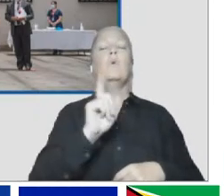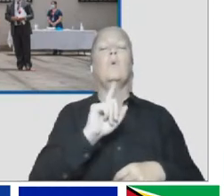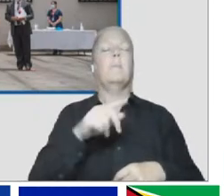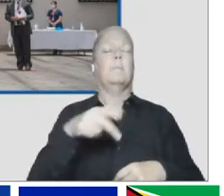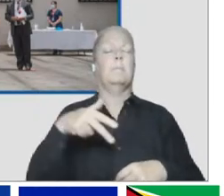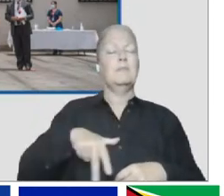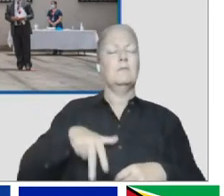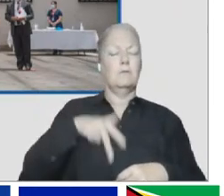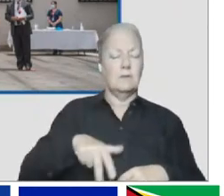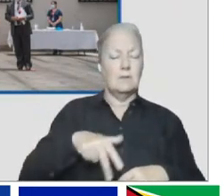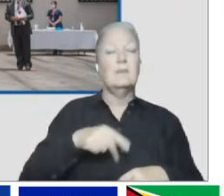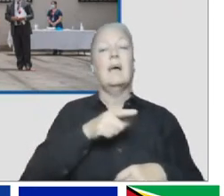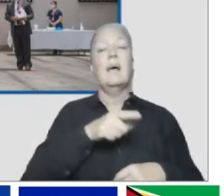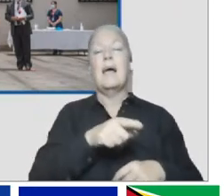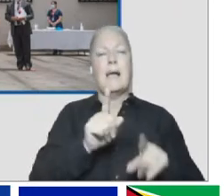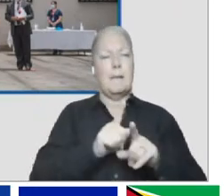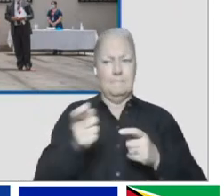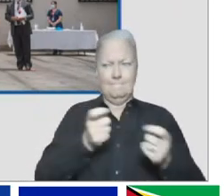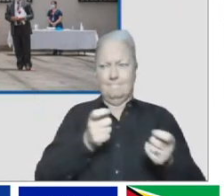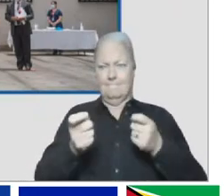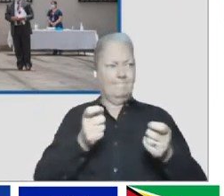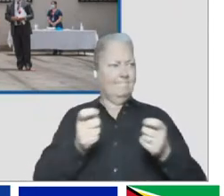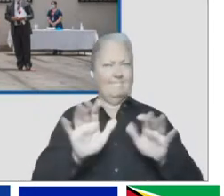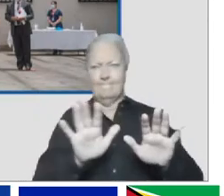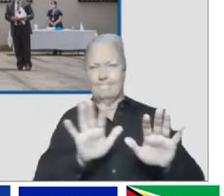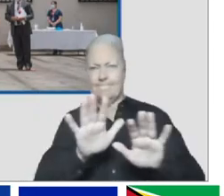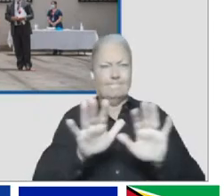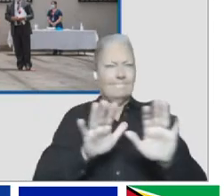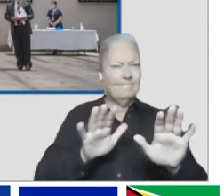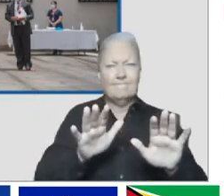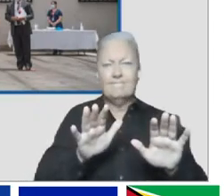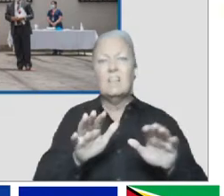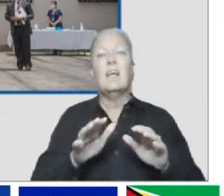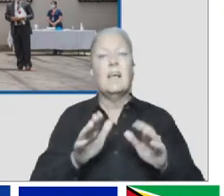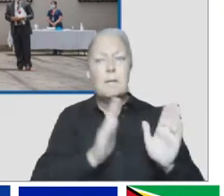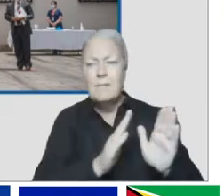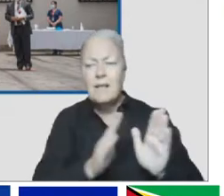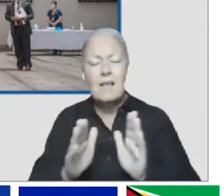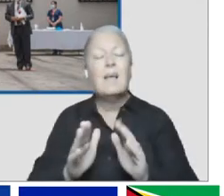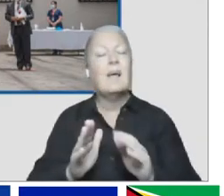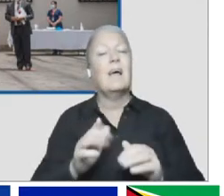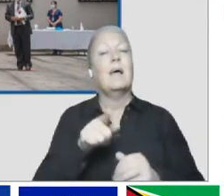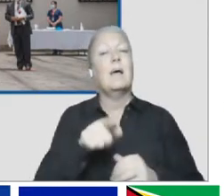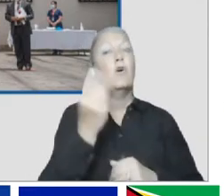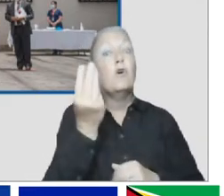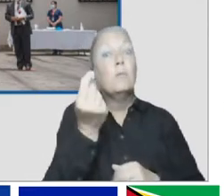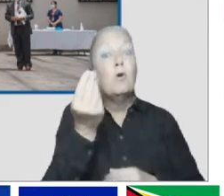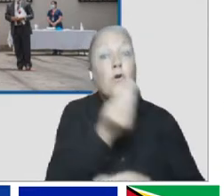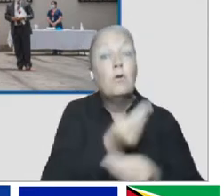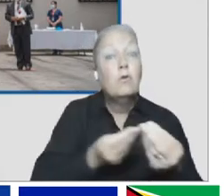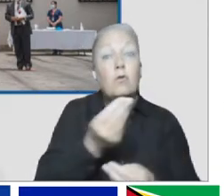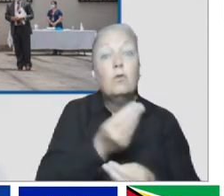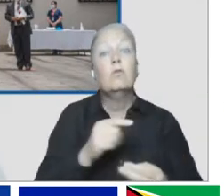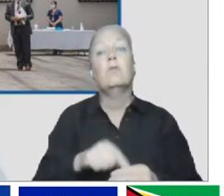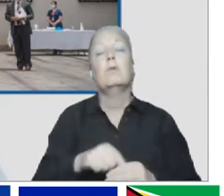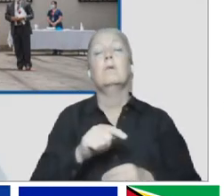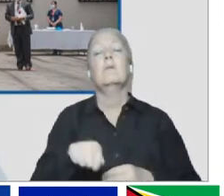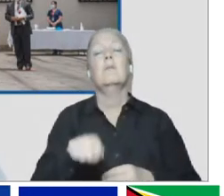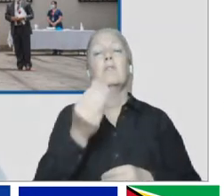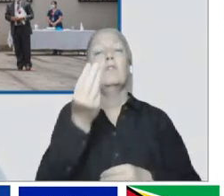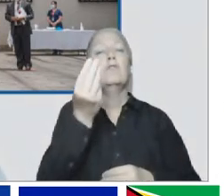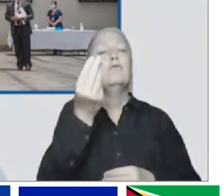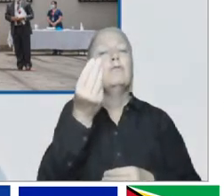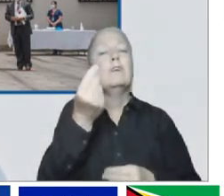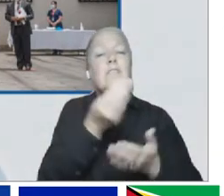are talking about economics. We are talking about the Treasury Department, the Science Department,